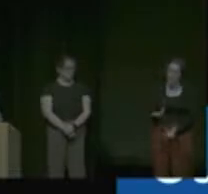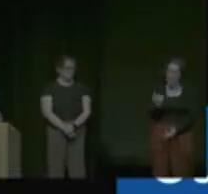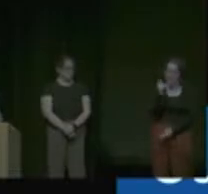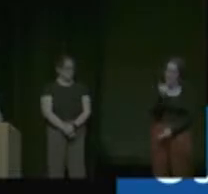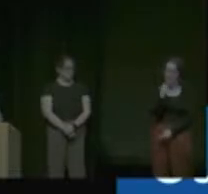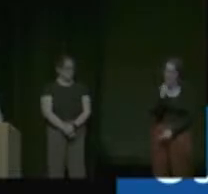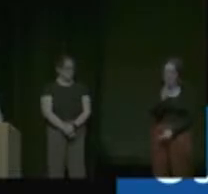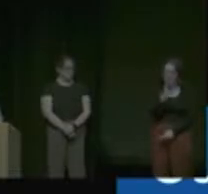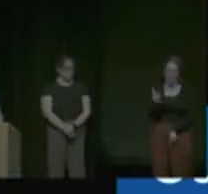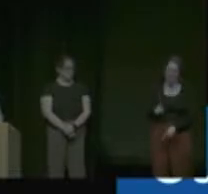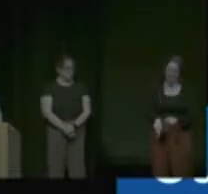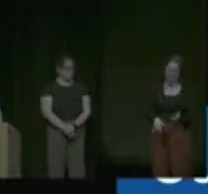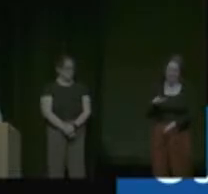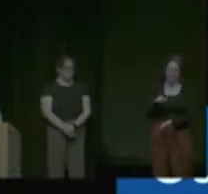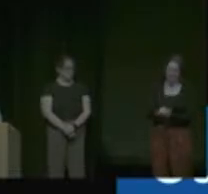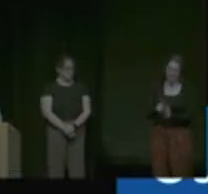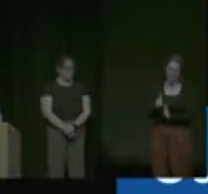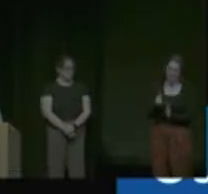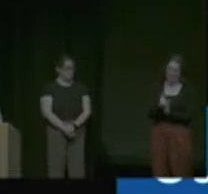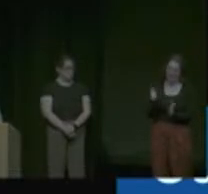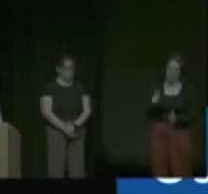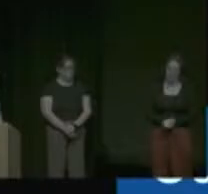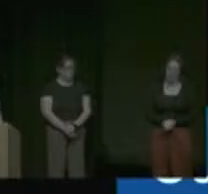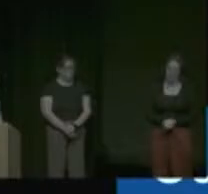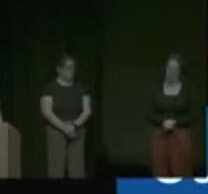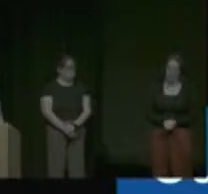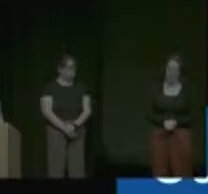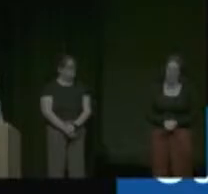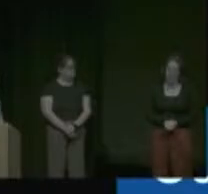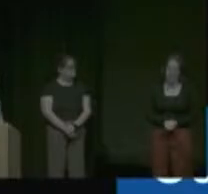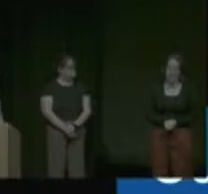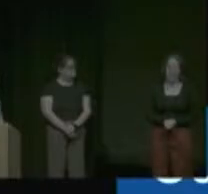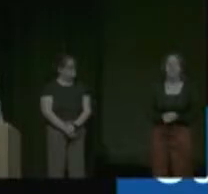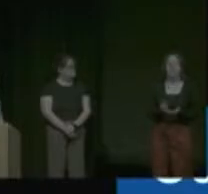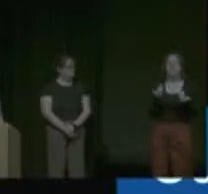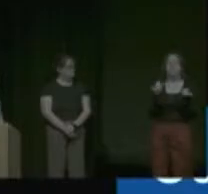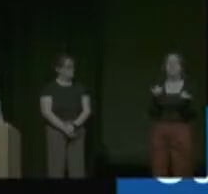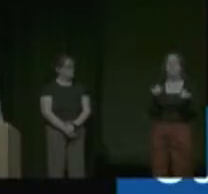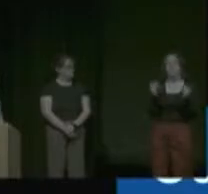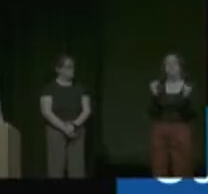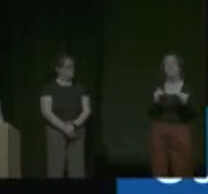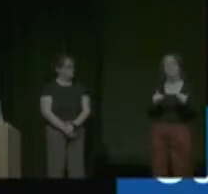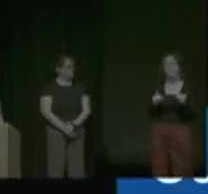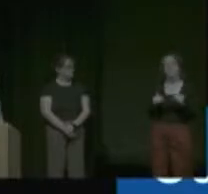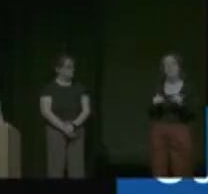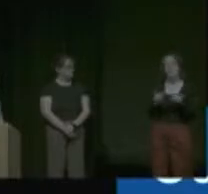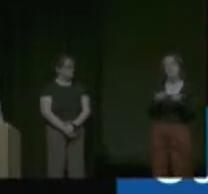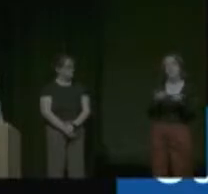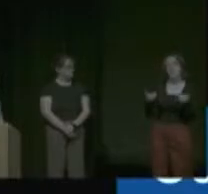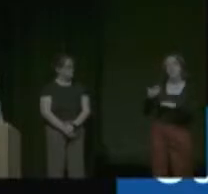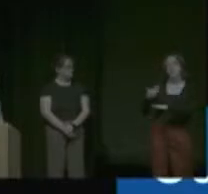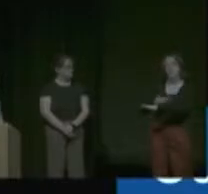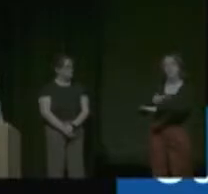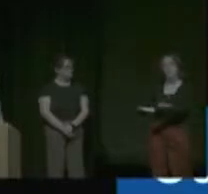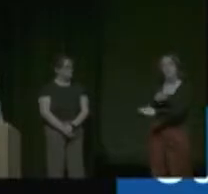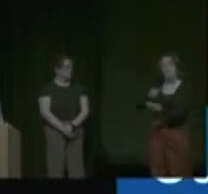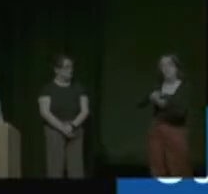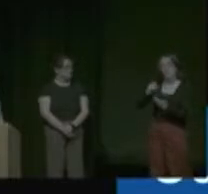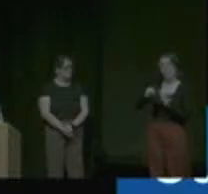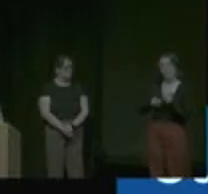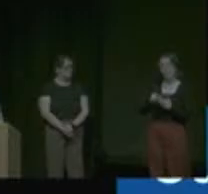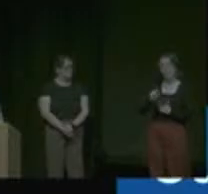not allowed to do that. So. And then we're looking at a separate restoration project in 2030.